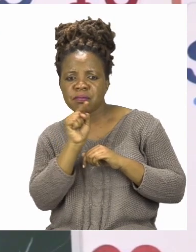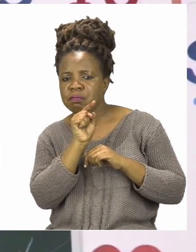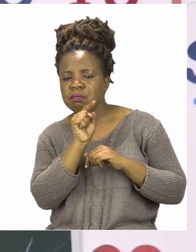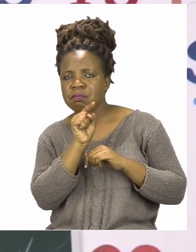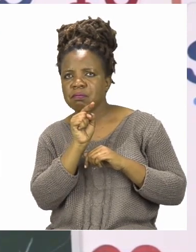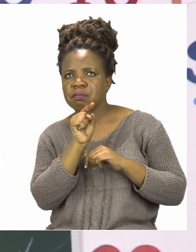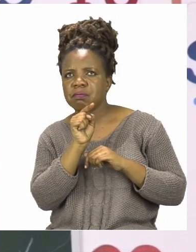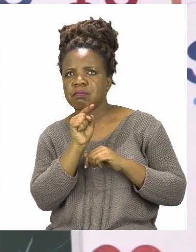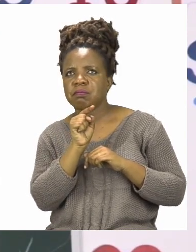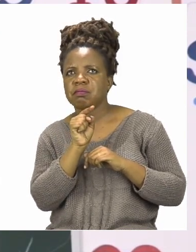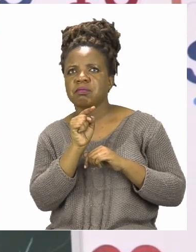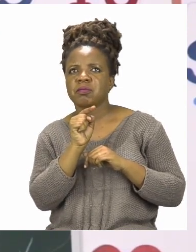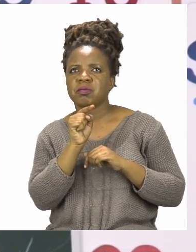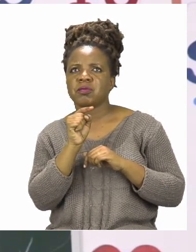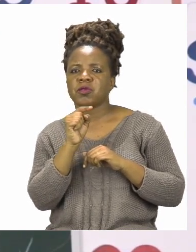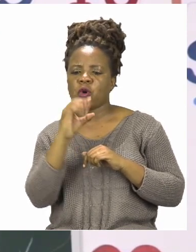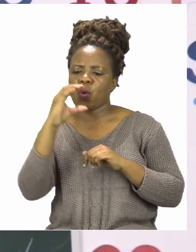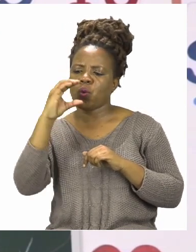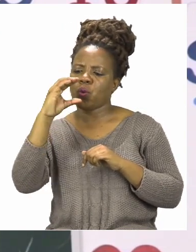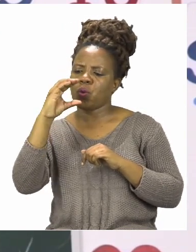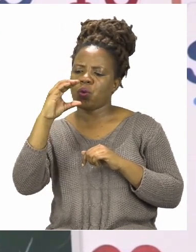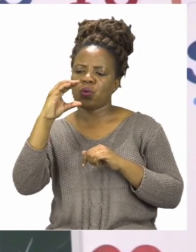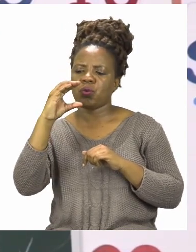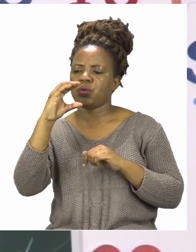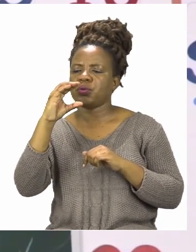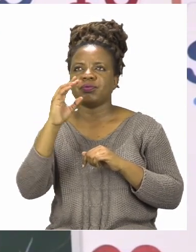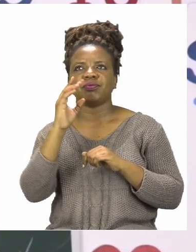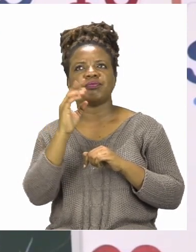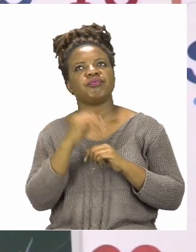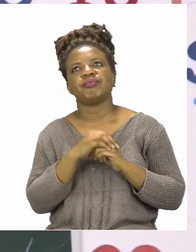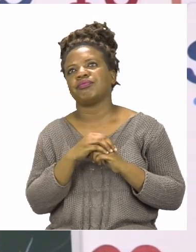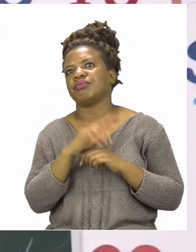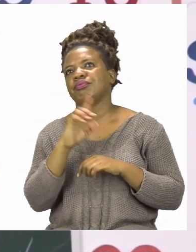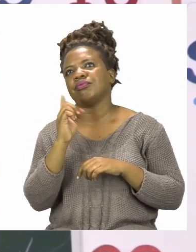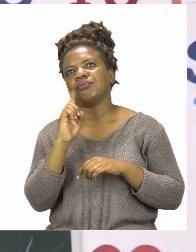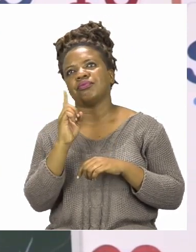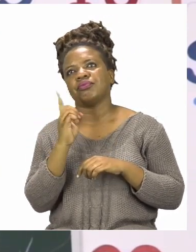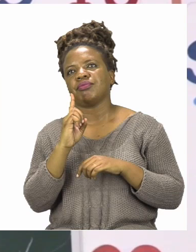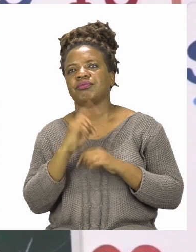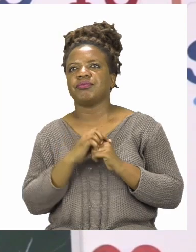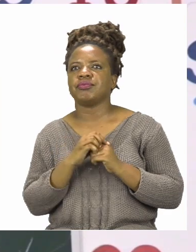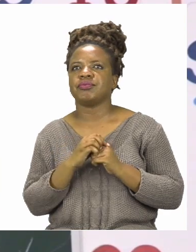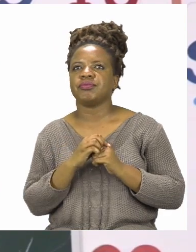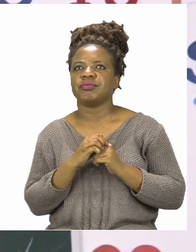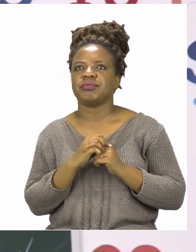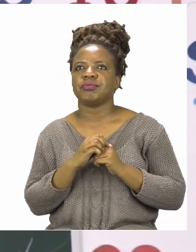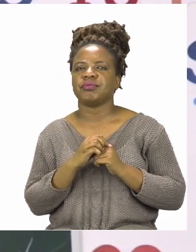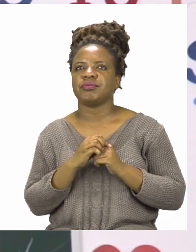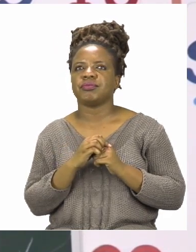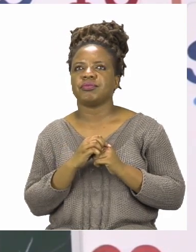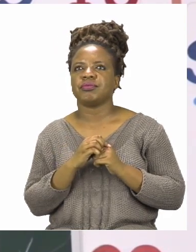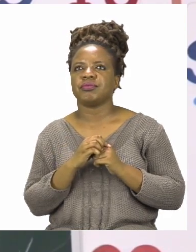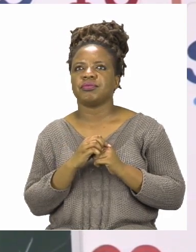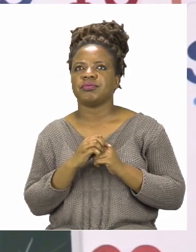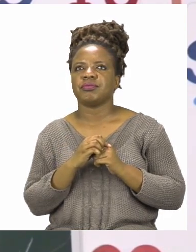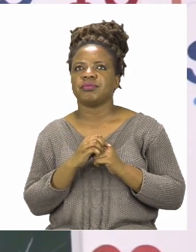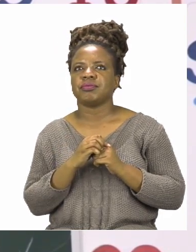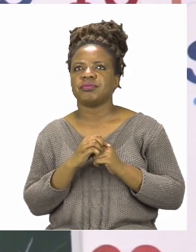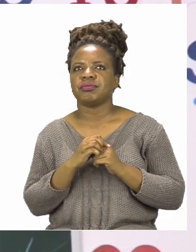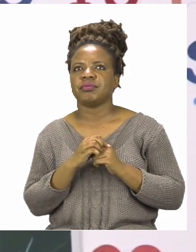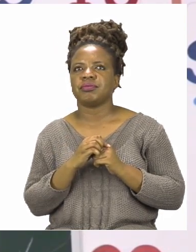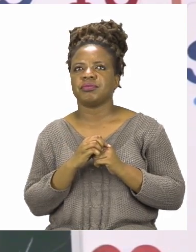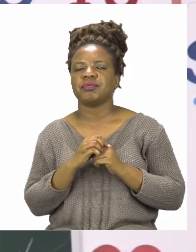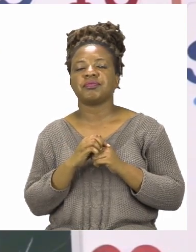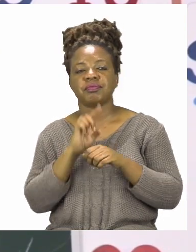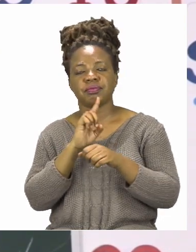or round is not an angle. So remember, when you're doing your exercise, make sure that the first